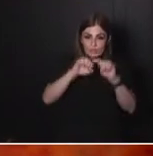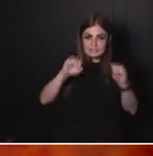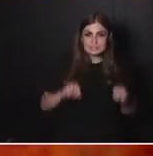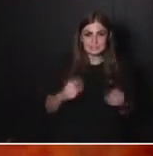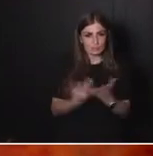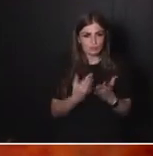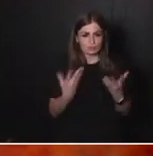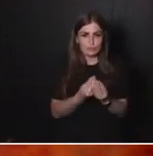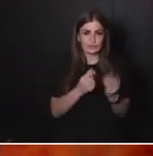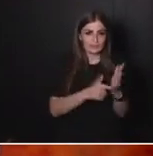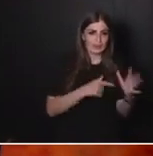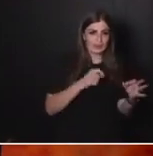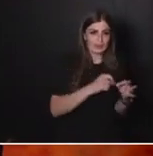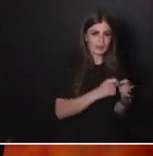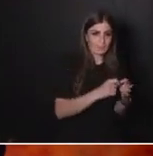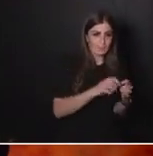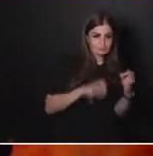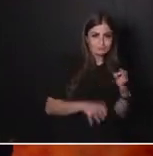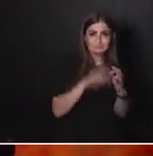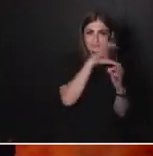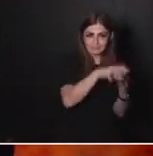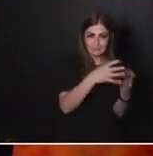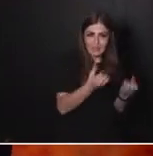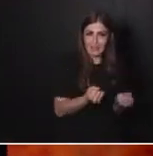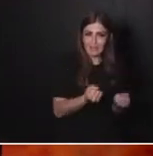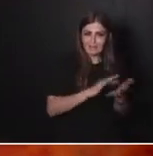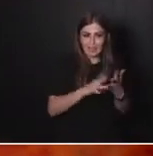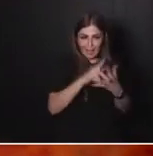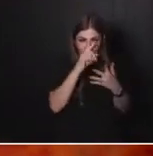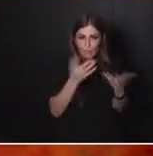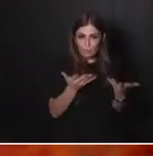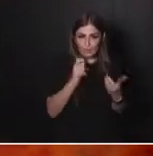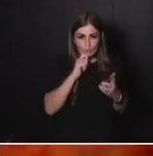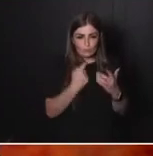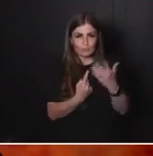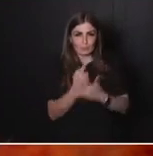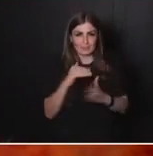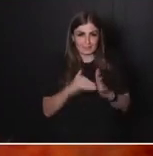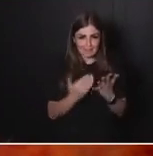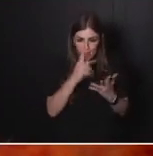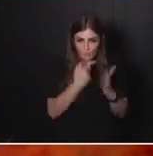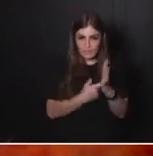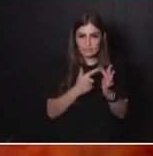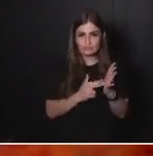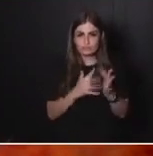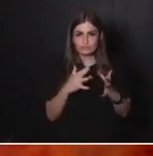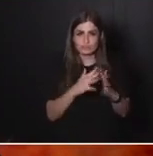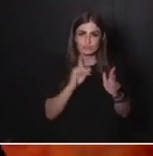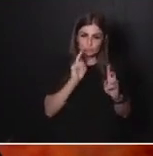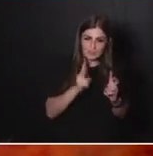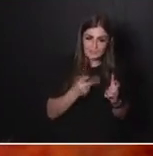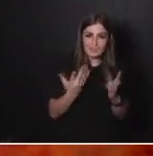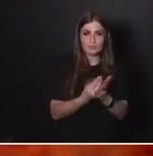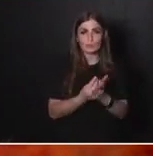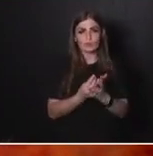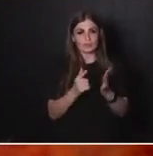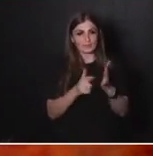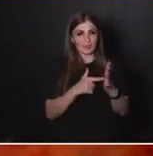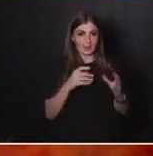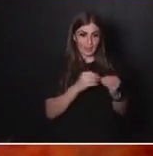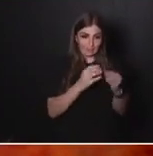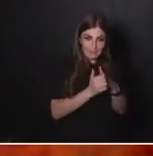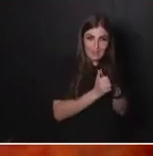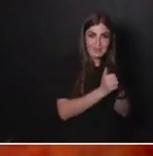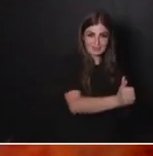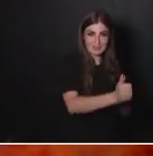successive generations, federal and state? It's time to renew that infrastructure with a government that leads, not just shifts the blame